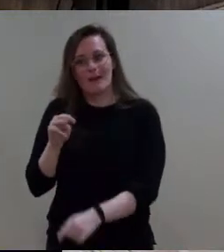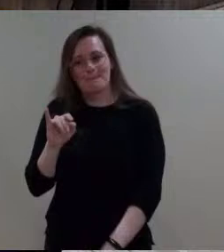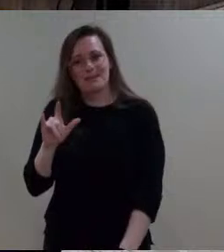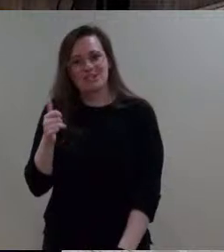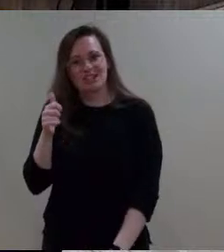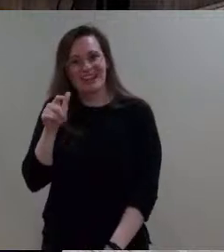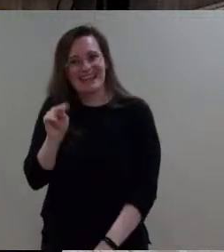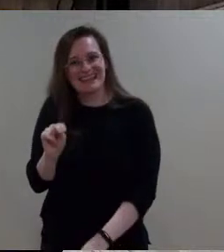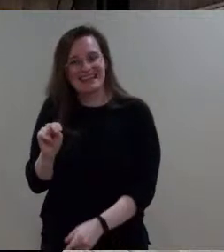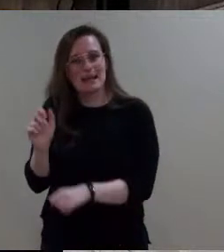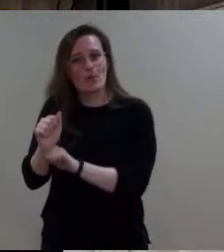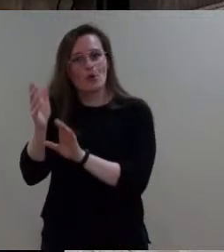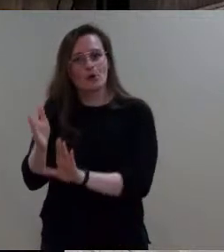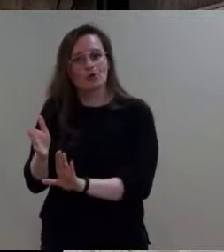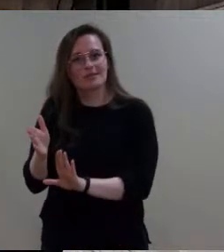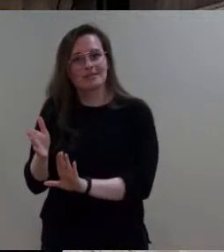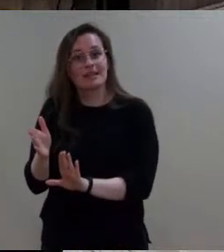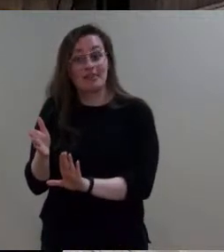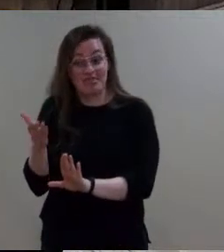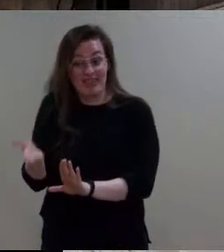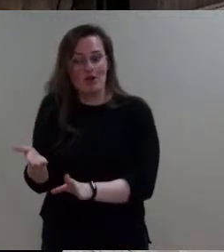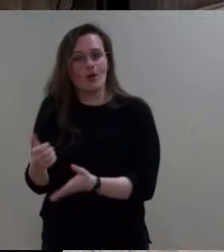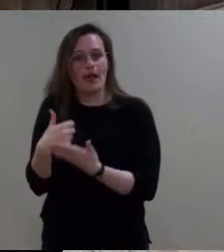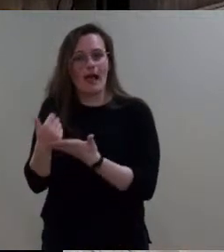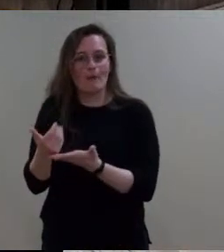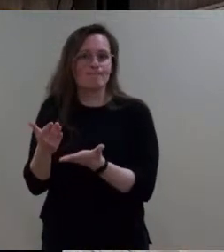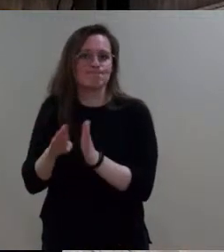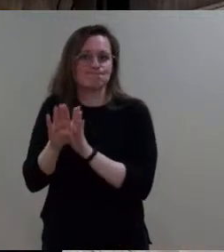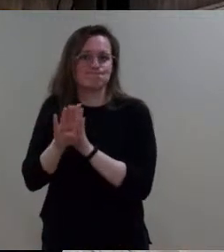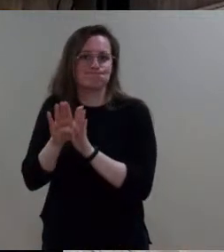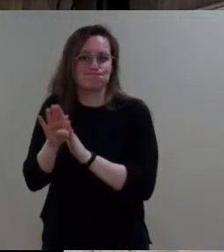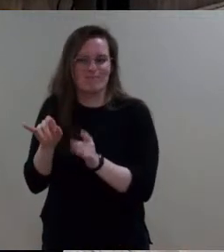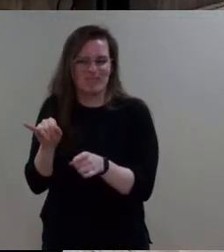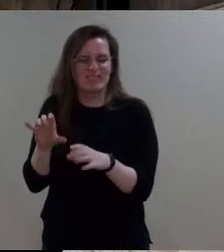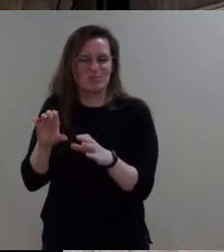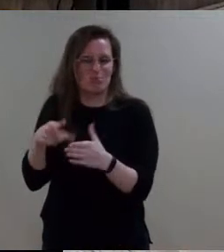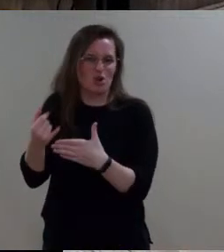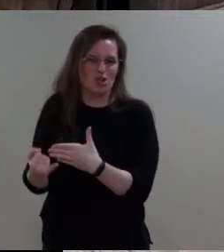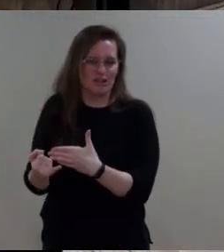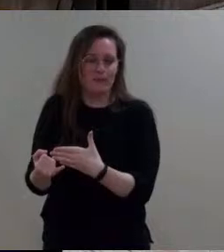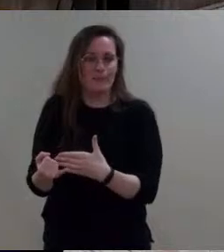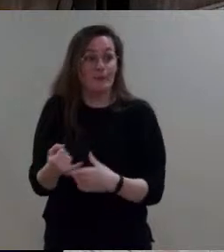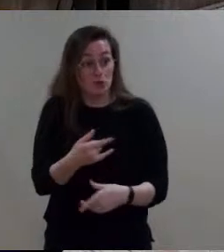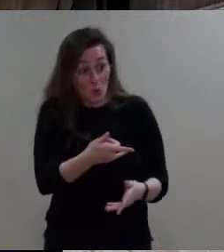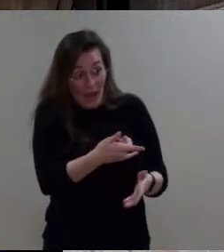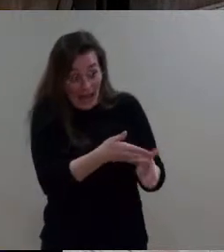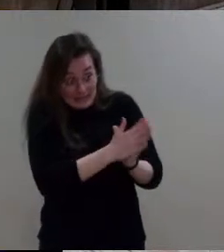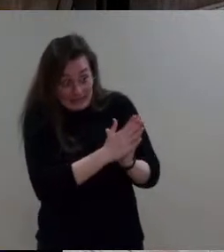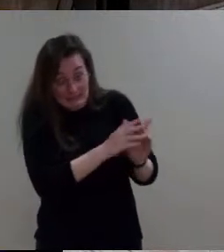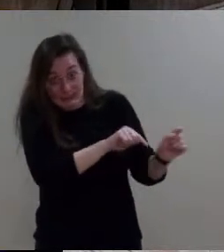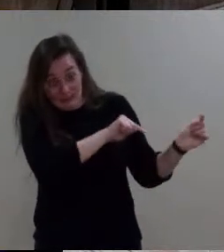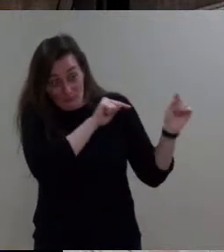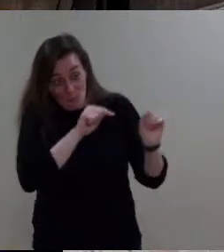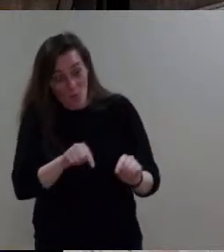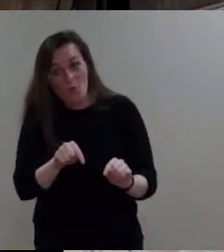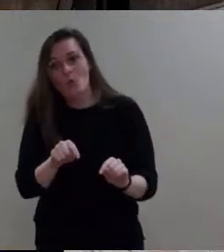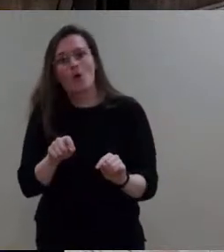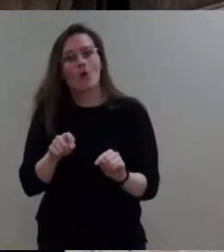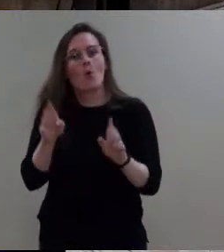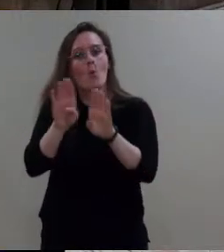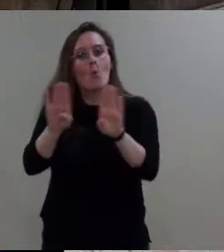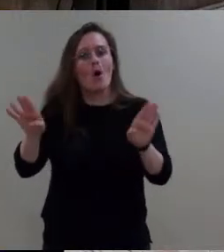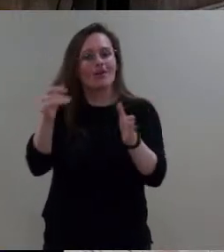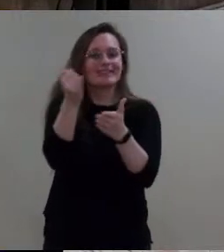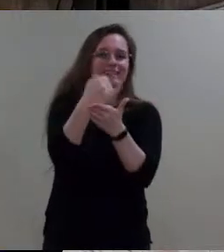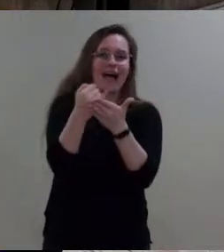build Habitat for Humanity. So they asked us to go out, sign a wall, sign wood that's being built, so it shows love from